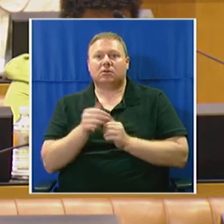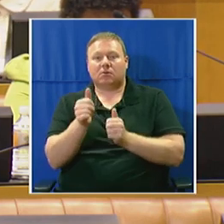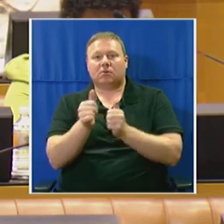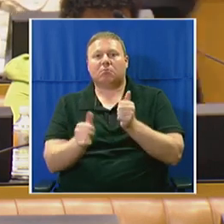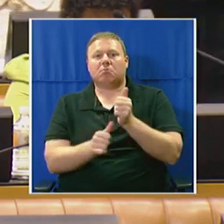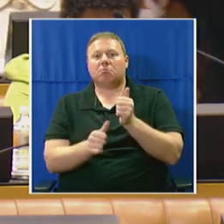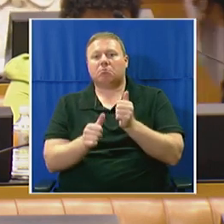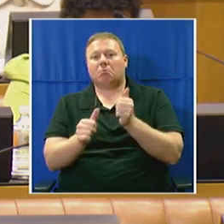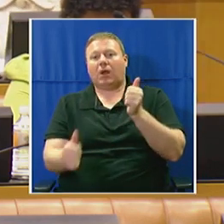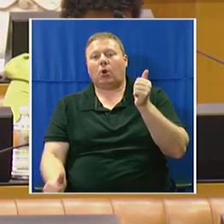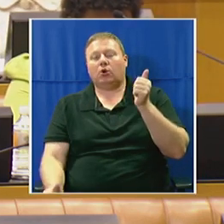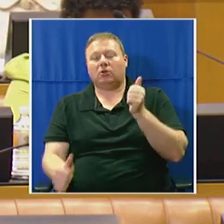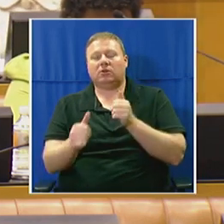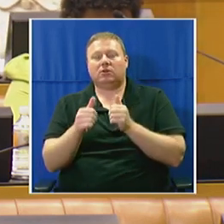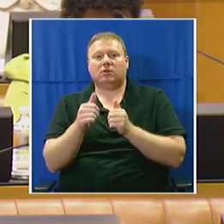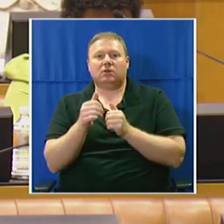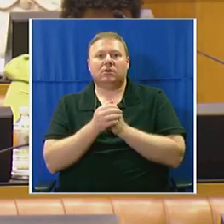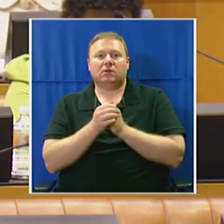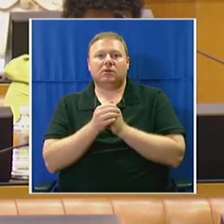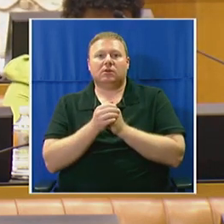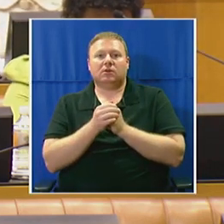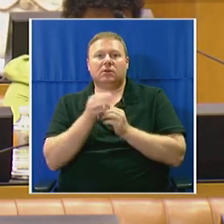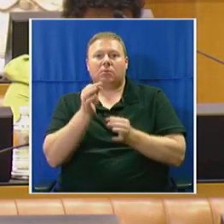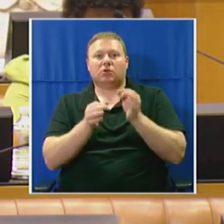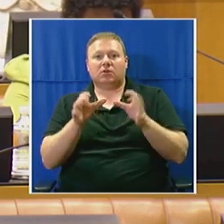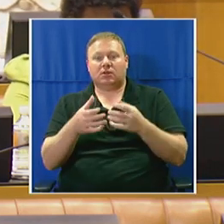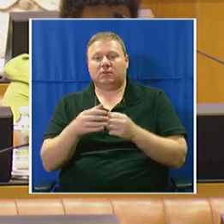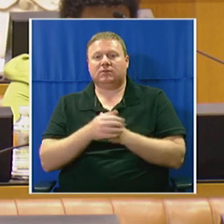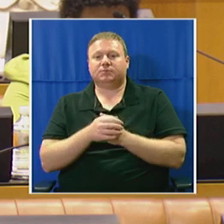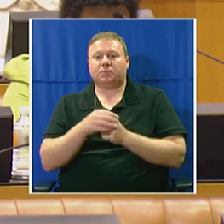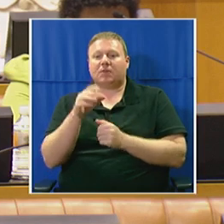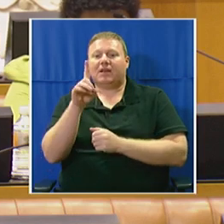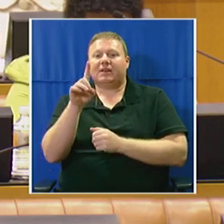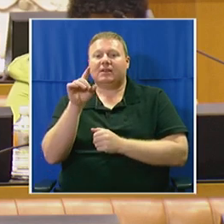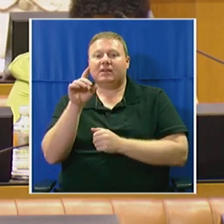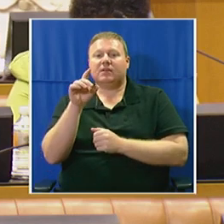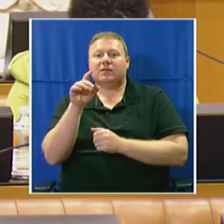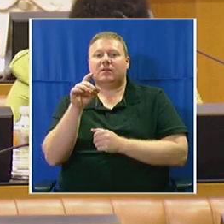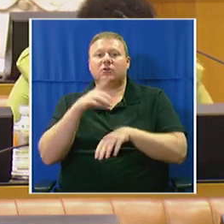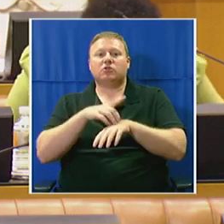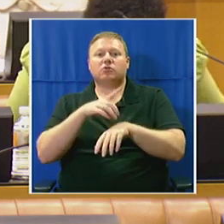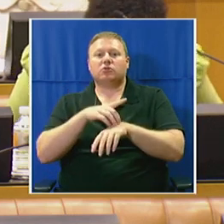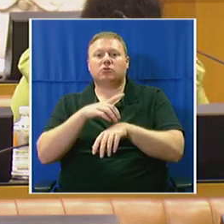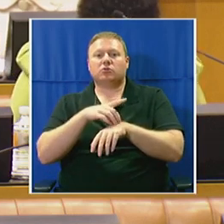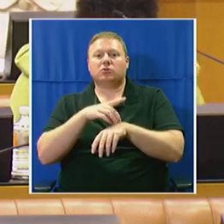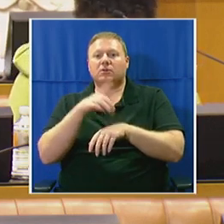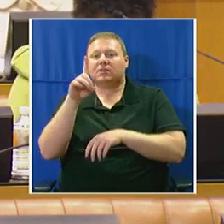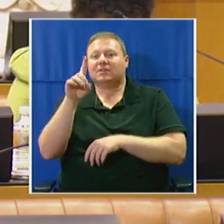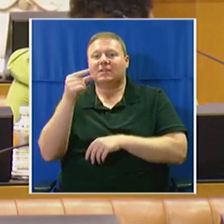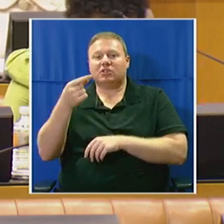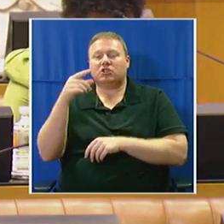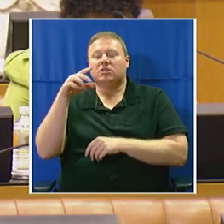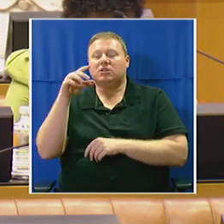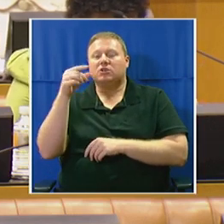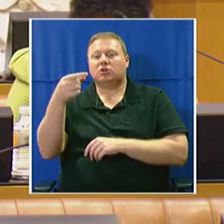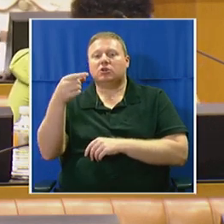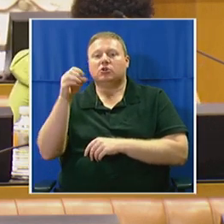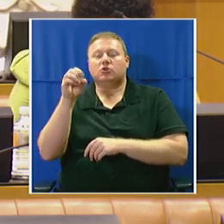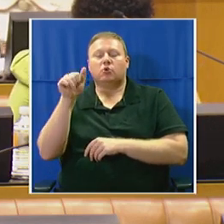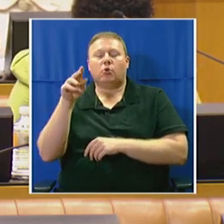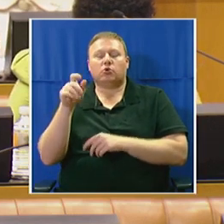DT George Dr mam Dr sugar and Dr s as alternate